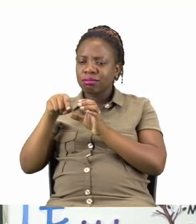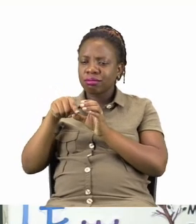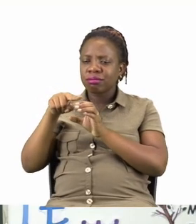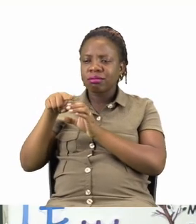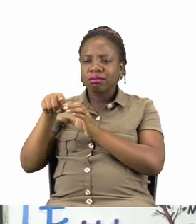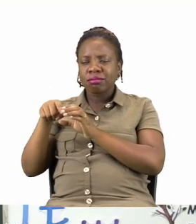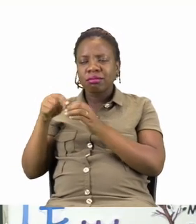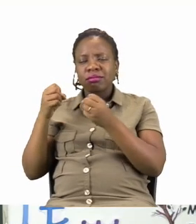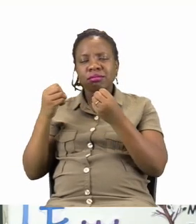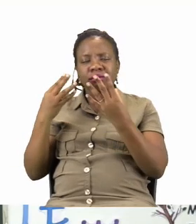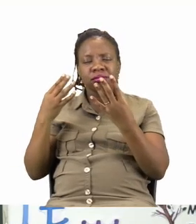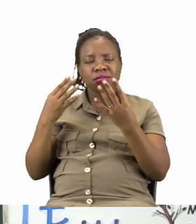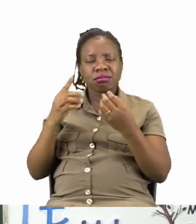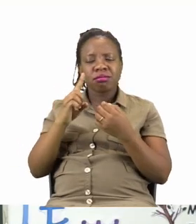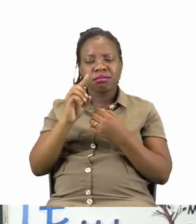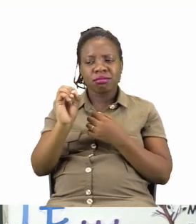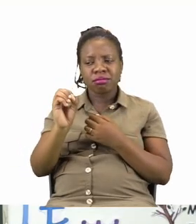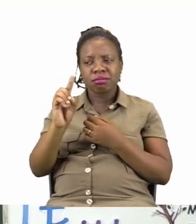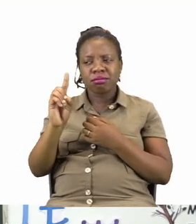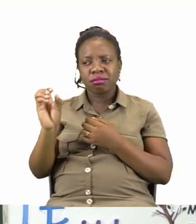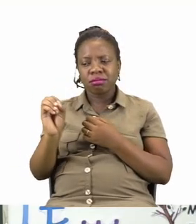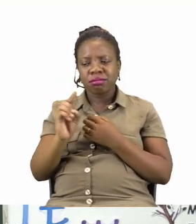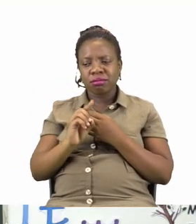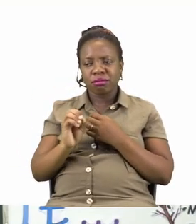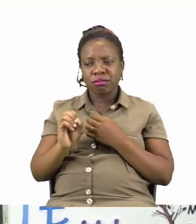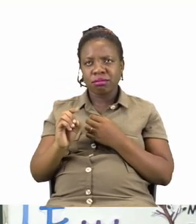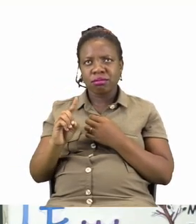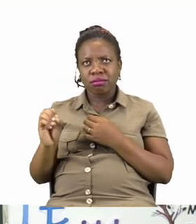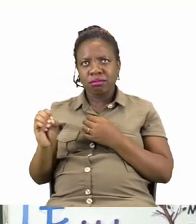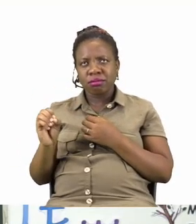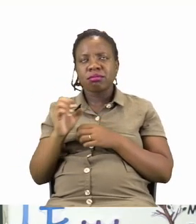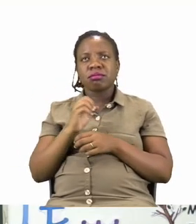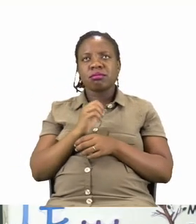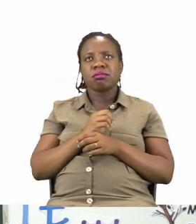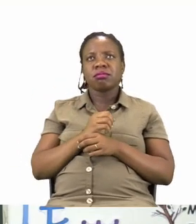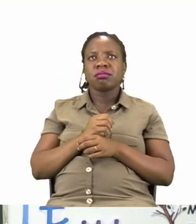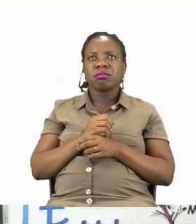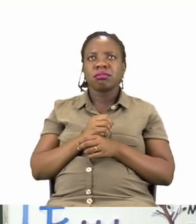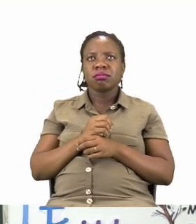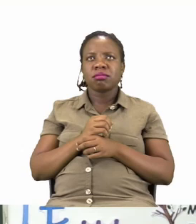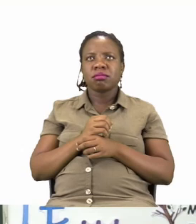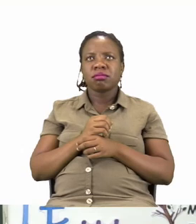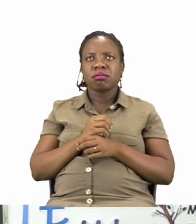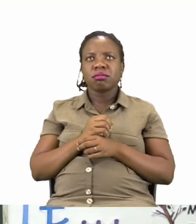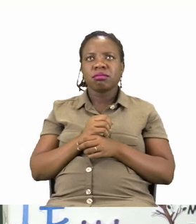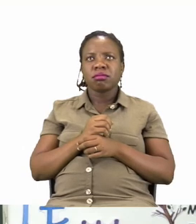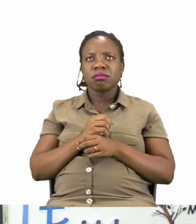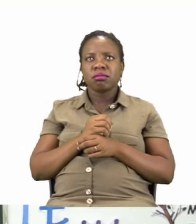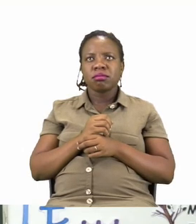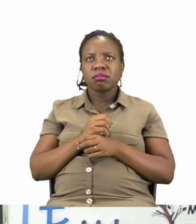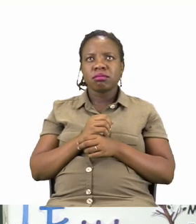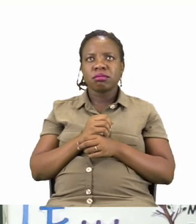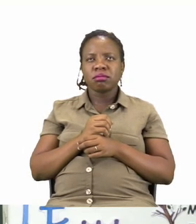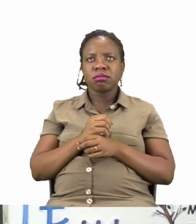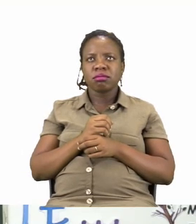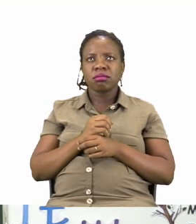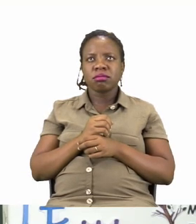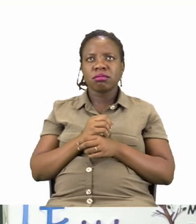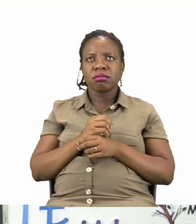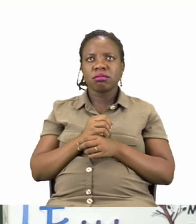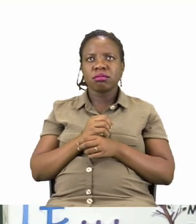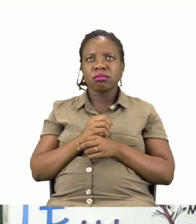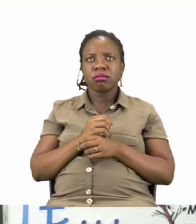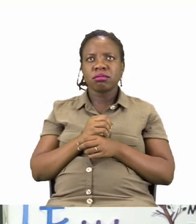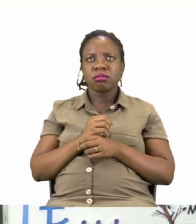multiply 10, that's actually kind of nice everyone, because this means that we can go